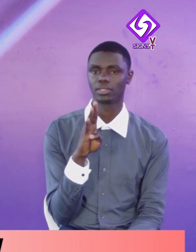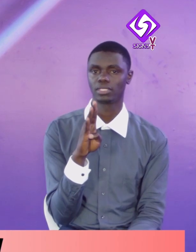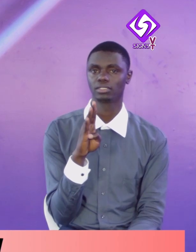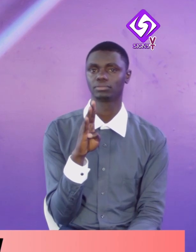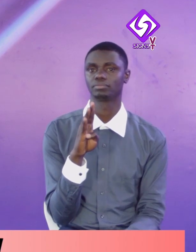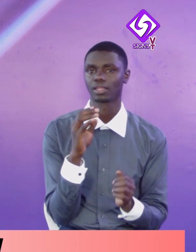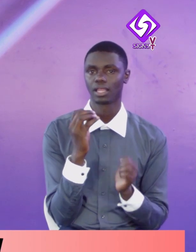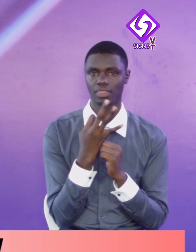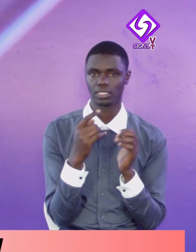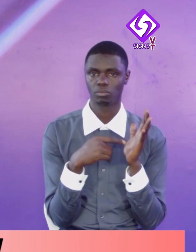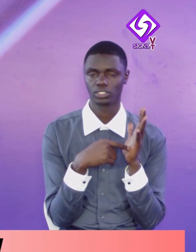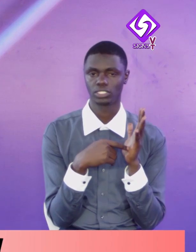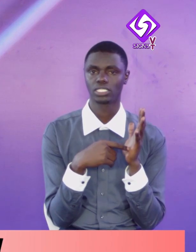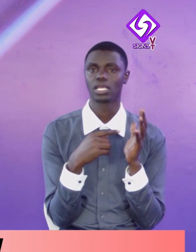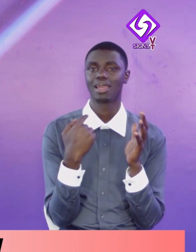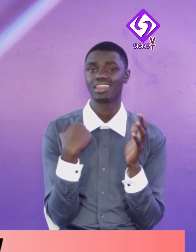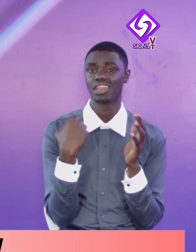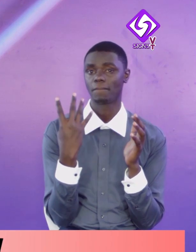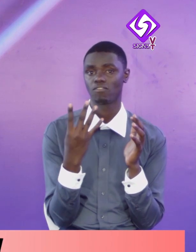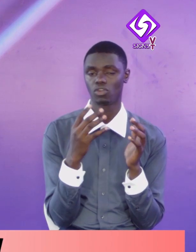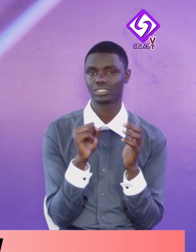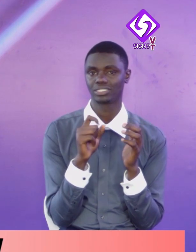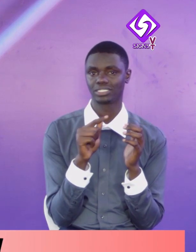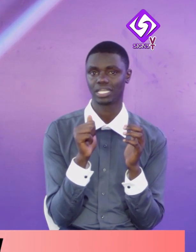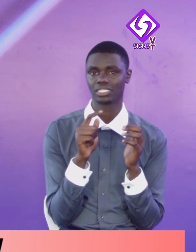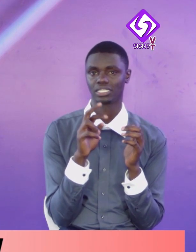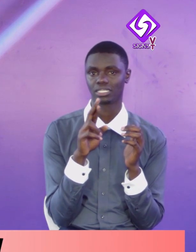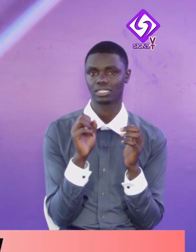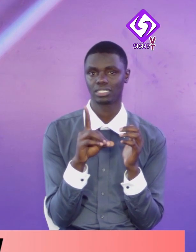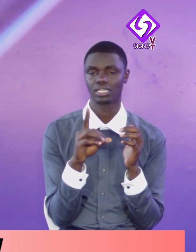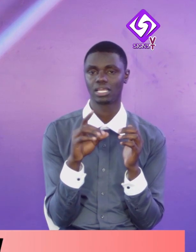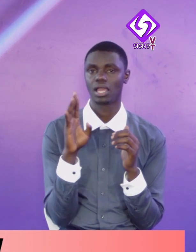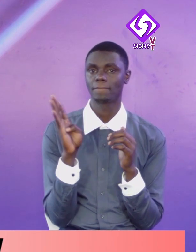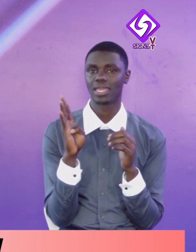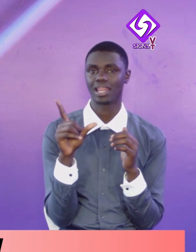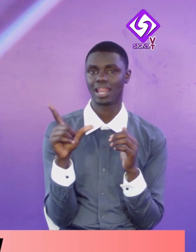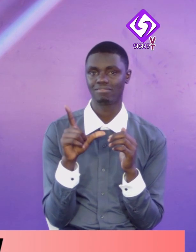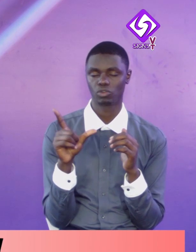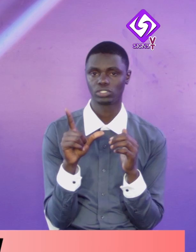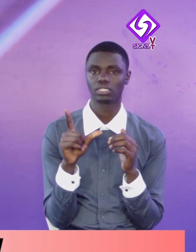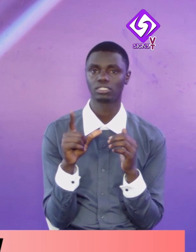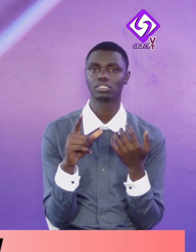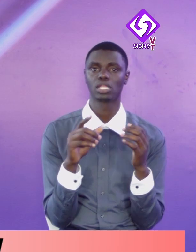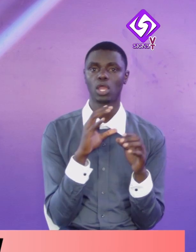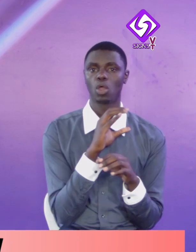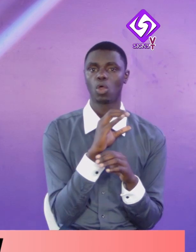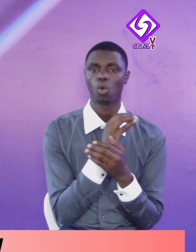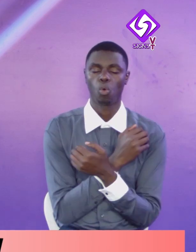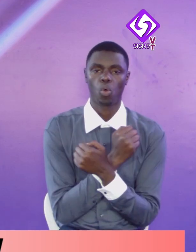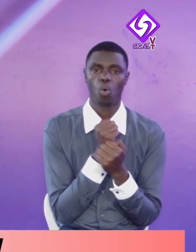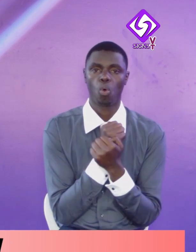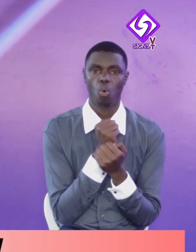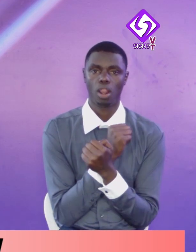points. Stuttgart is 4th with 12 points. Bayer Leverkusen is 5th with 11 points. Köln is 6th